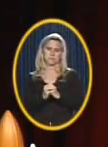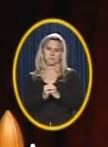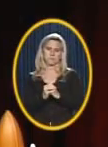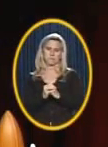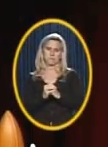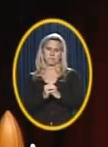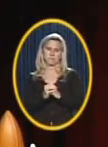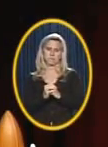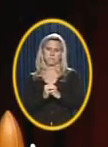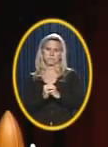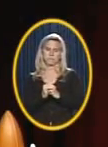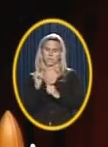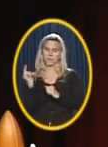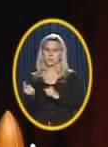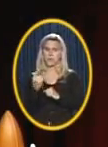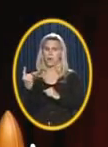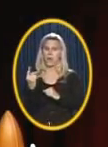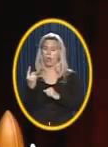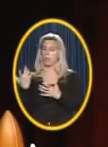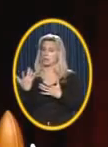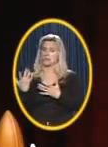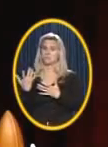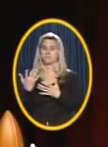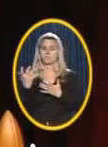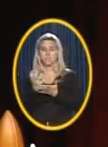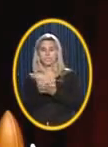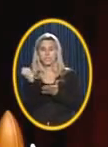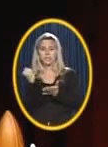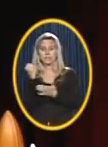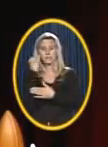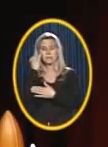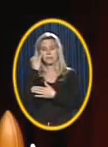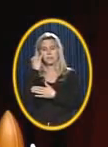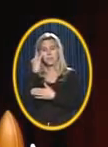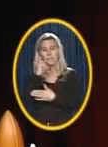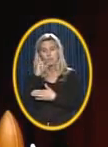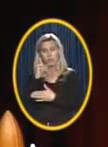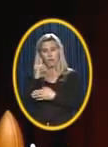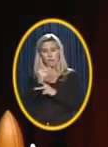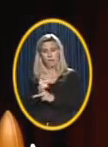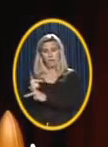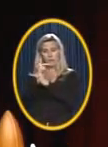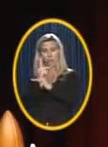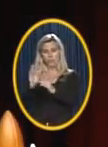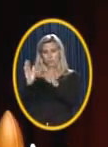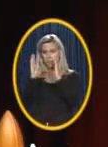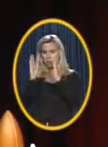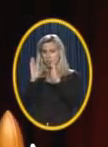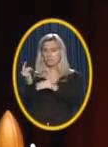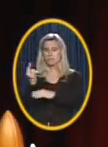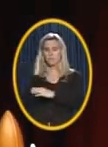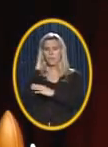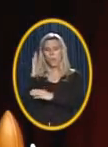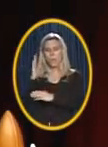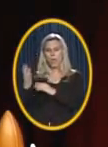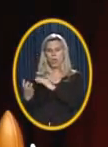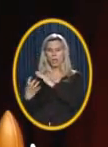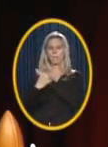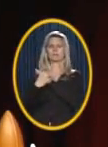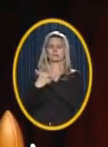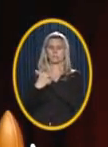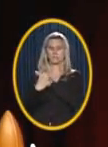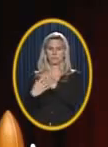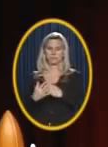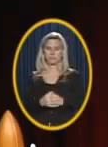It's always a chance. If you don't, you're not vigilant, that something's going to reach up and bite you in the